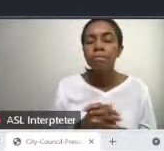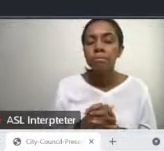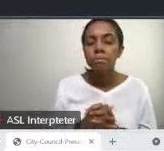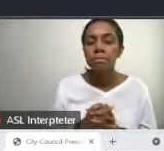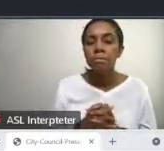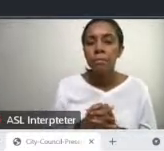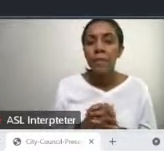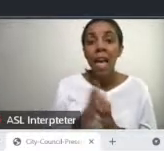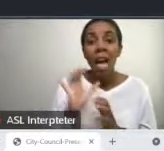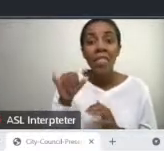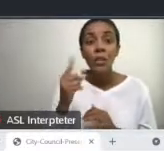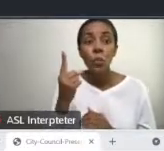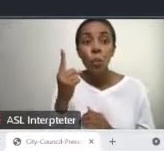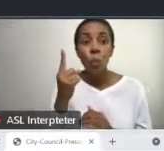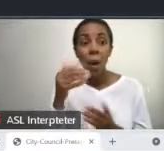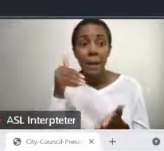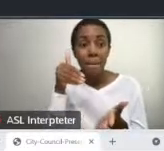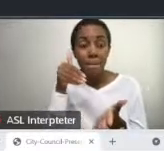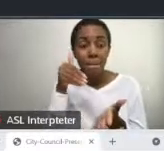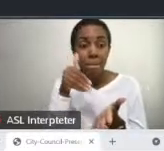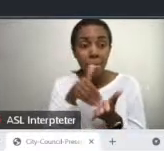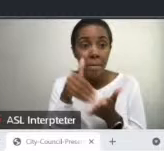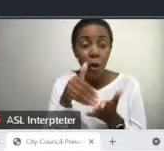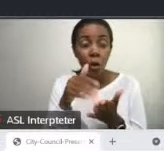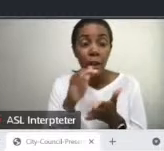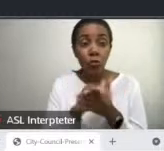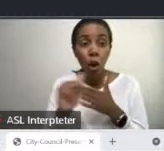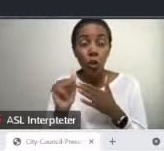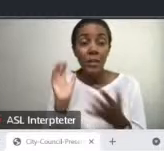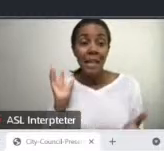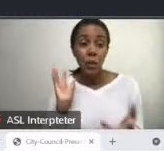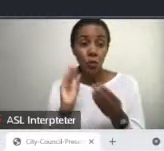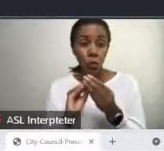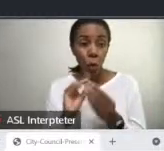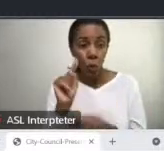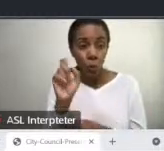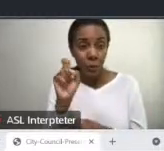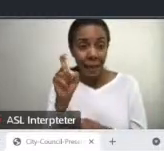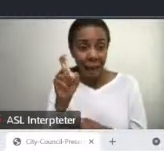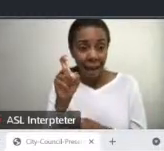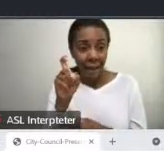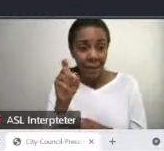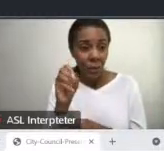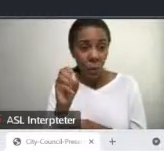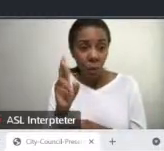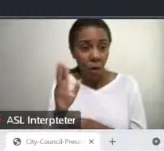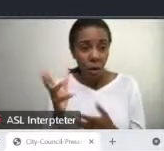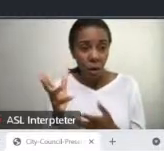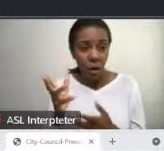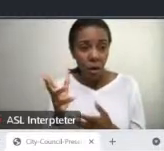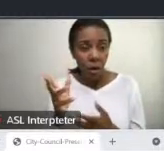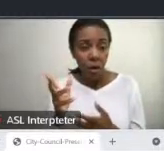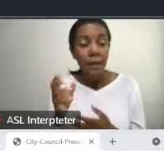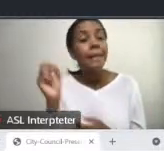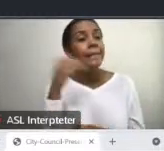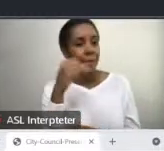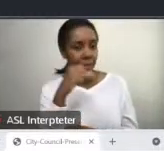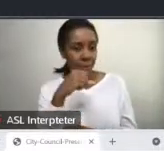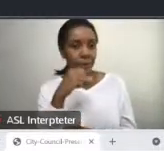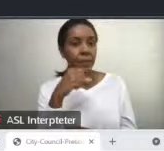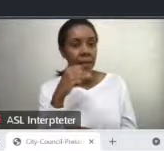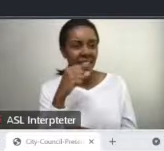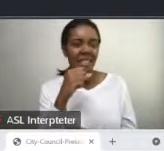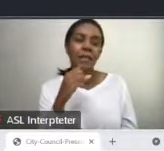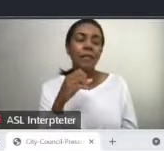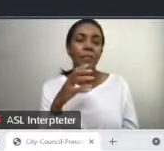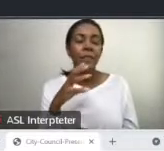And that $1 million in sales tax, is that total sales tax revenues that should be generated on the property there? Yeah. Okay. Our estimation,